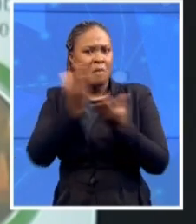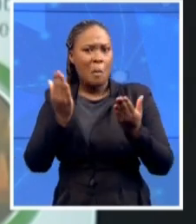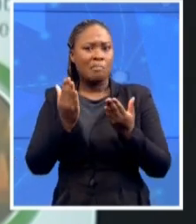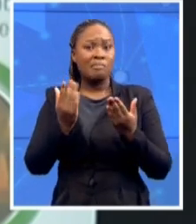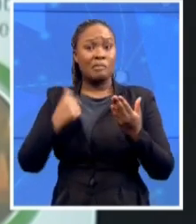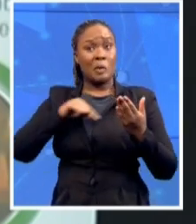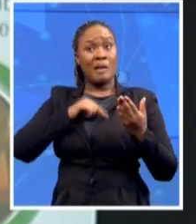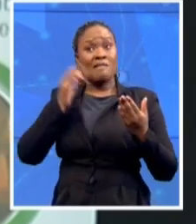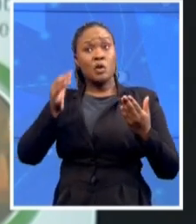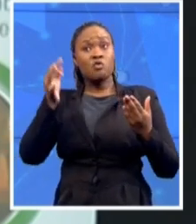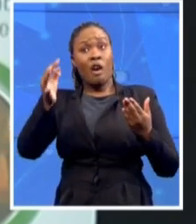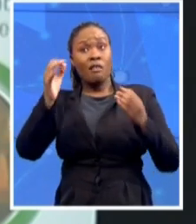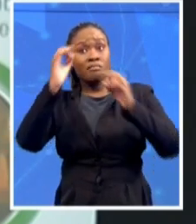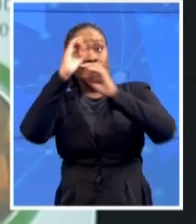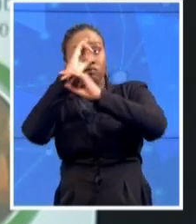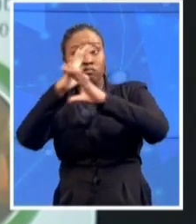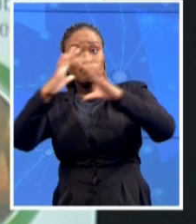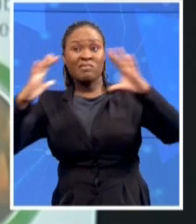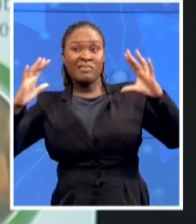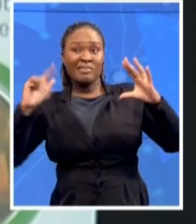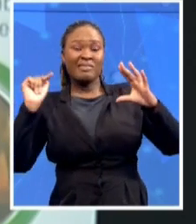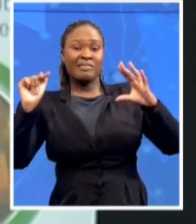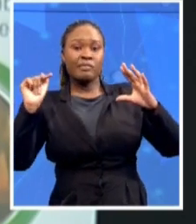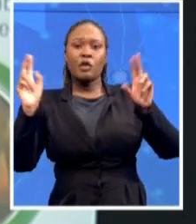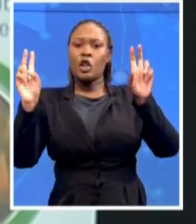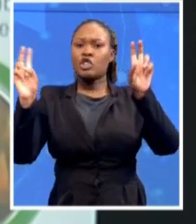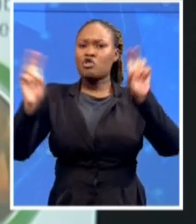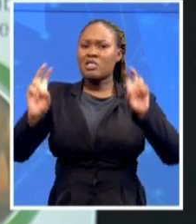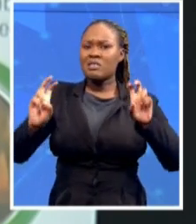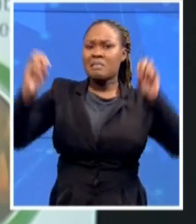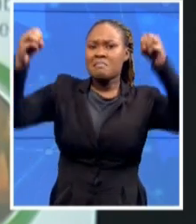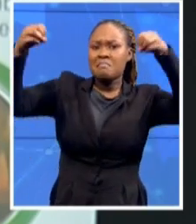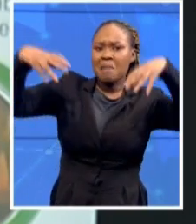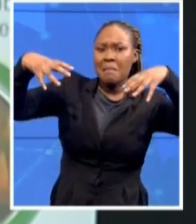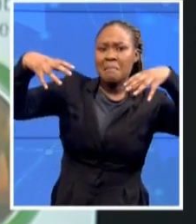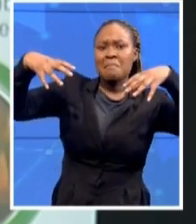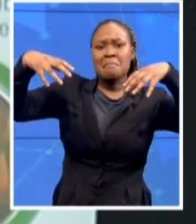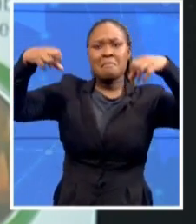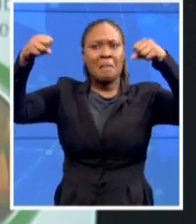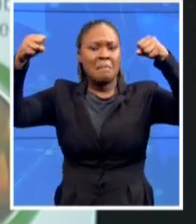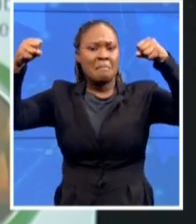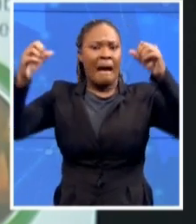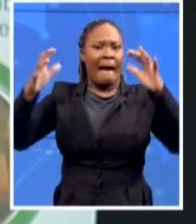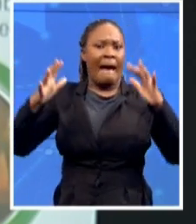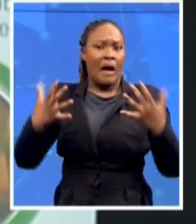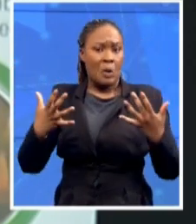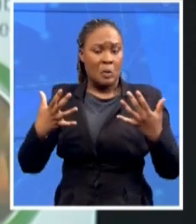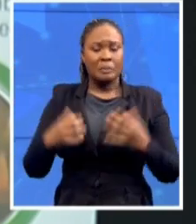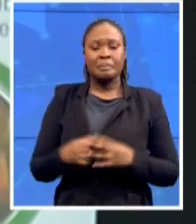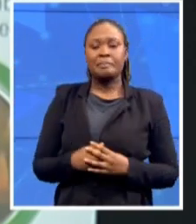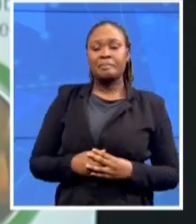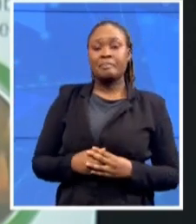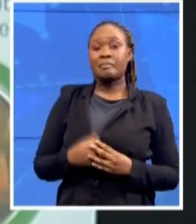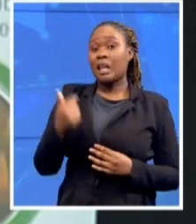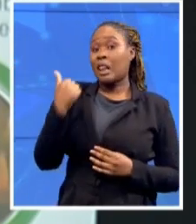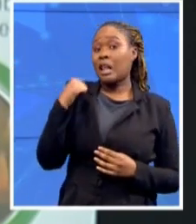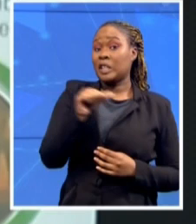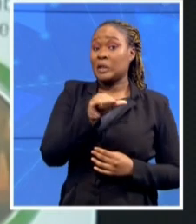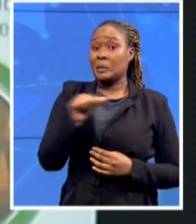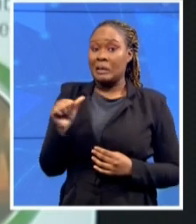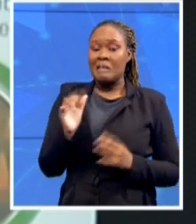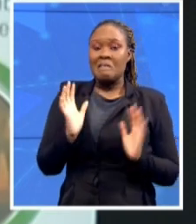supply, generation, and reticulation. Last week, I had a wonderful and productive meeting with